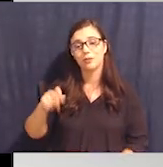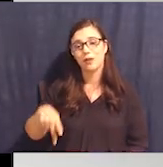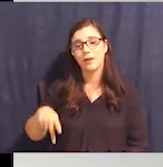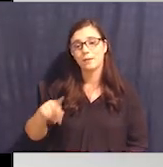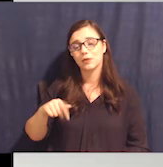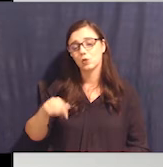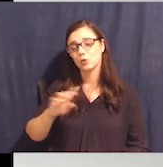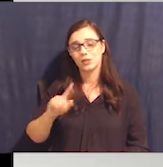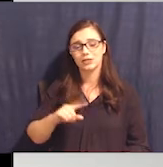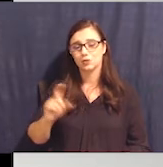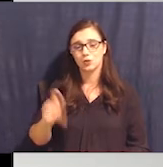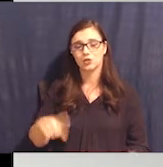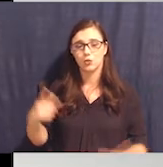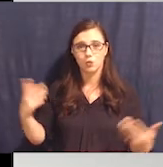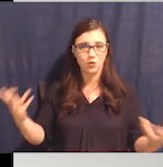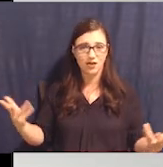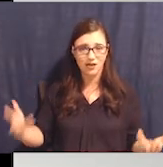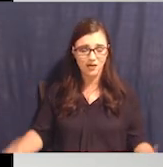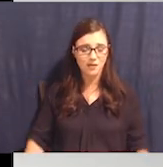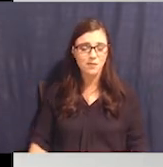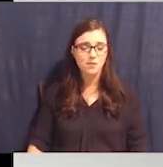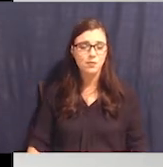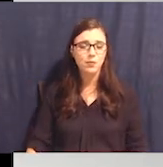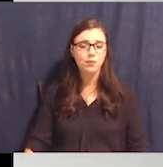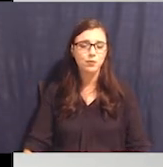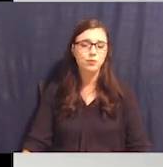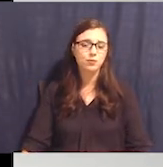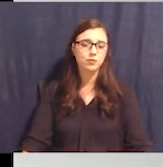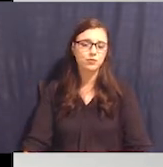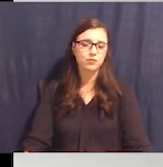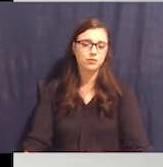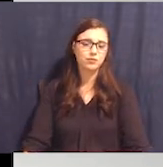and the pop quiz question is,